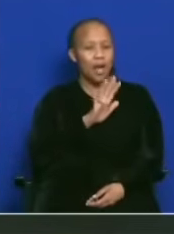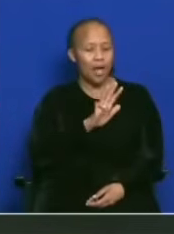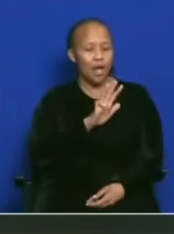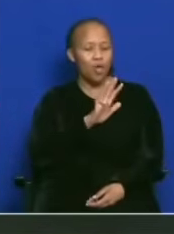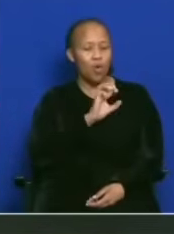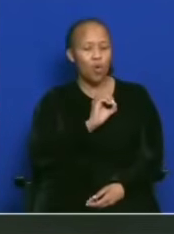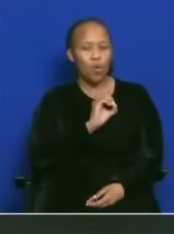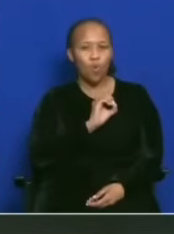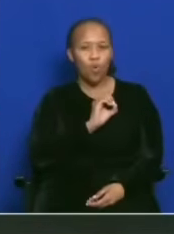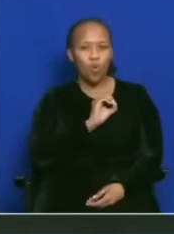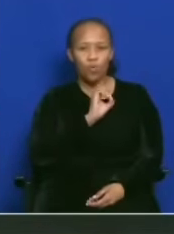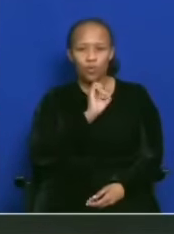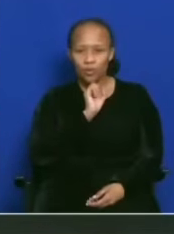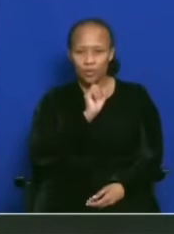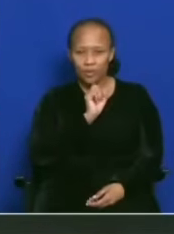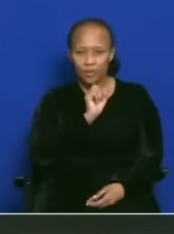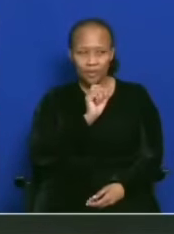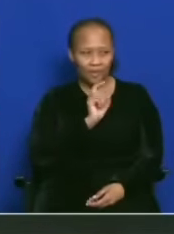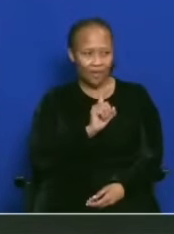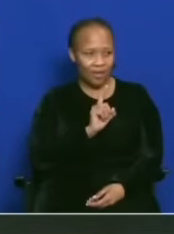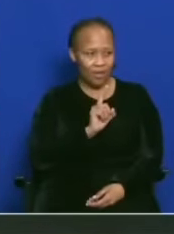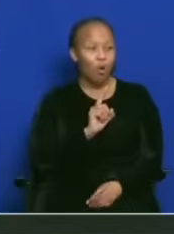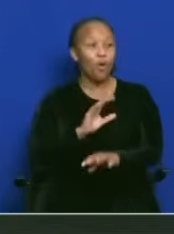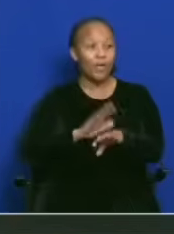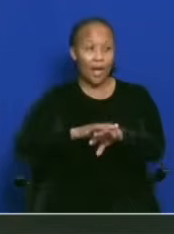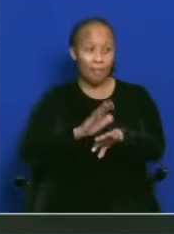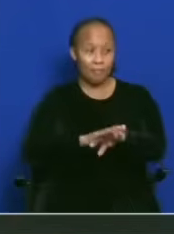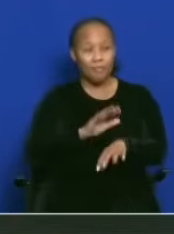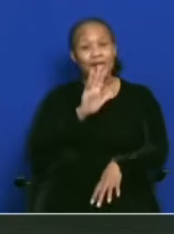seconds. Thank you, Commissioner Baloy.